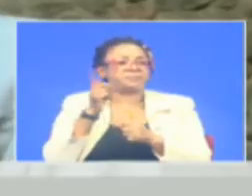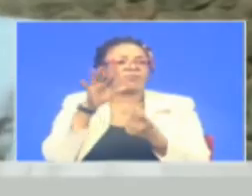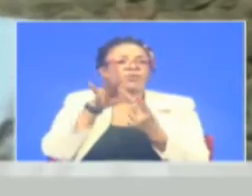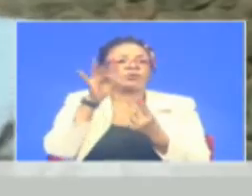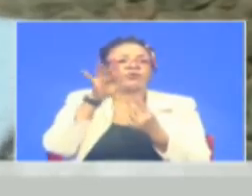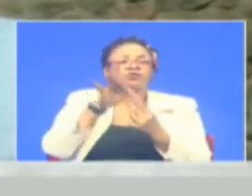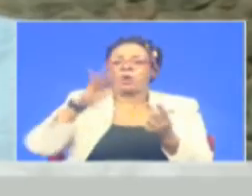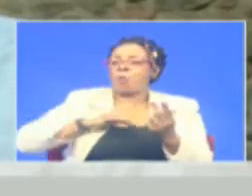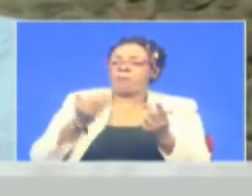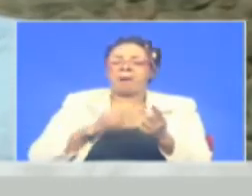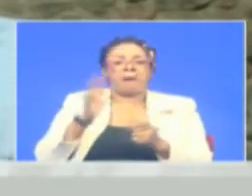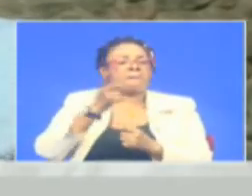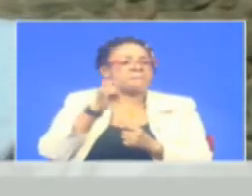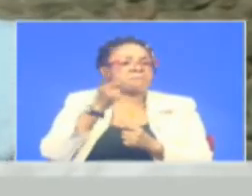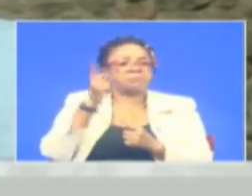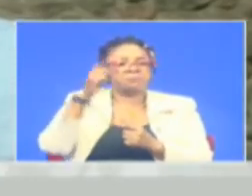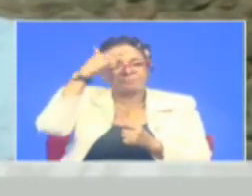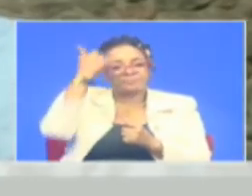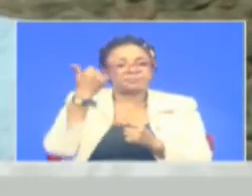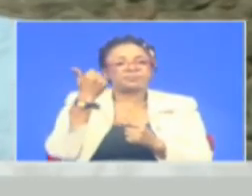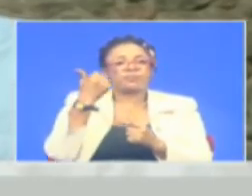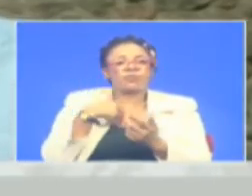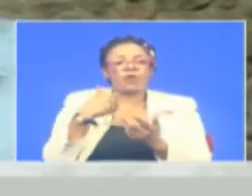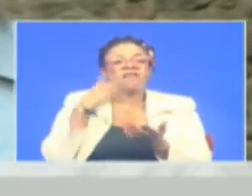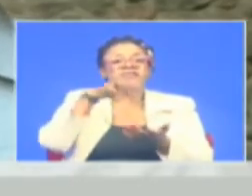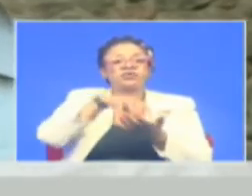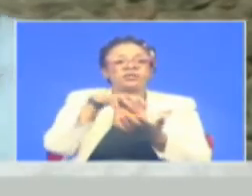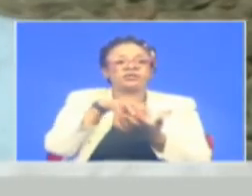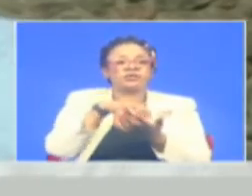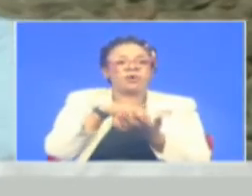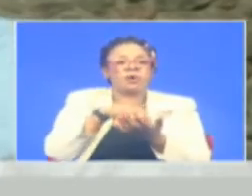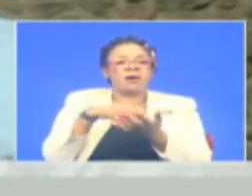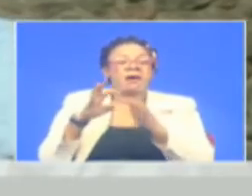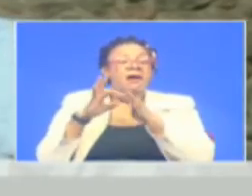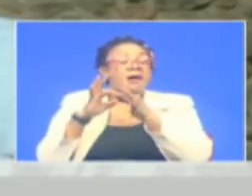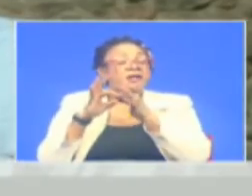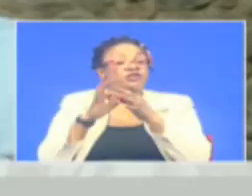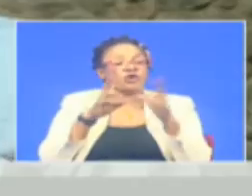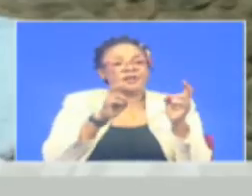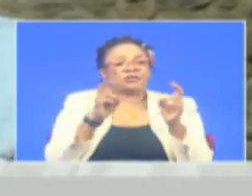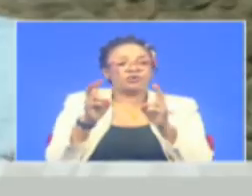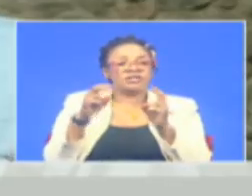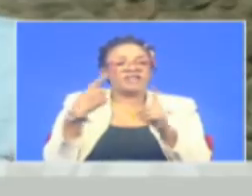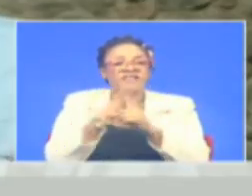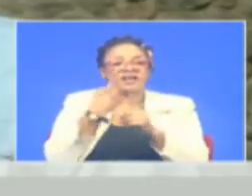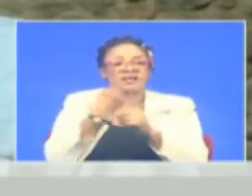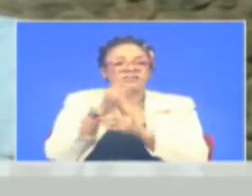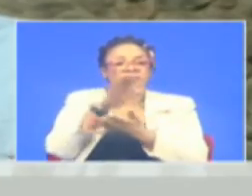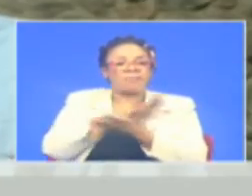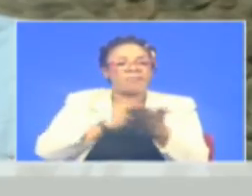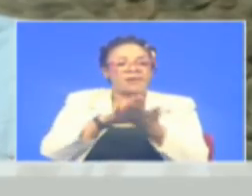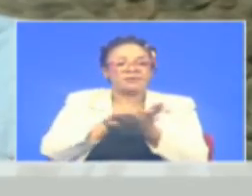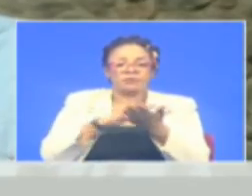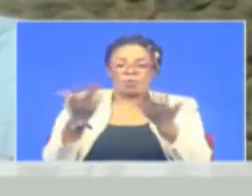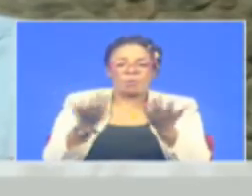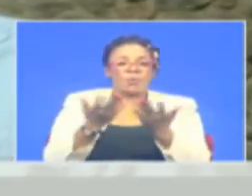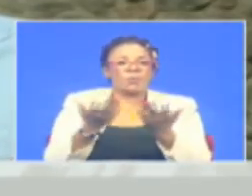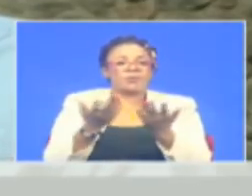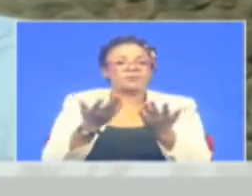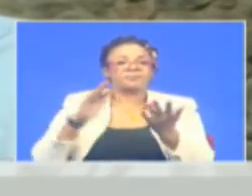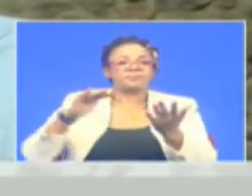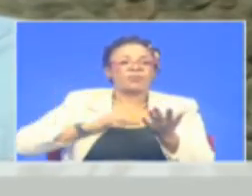woman, because there are circumstances, cultural issues in various places where women